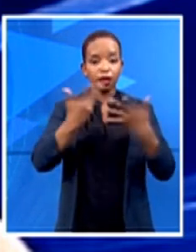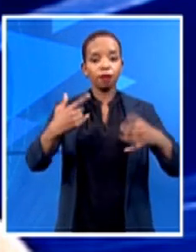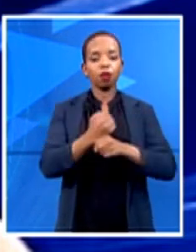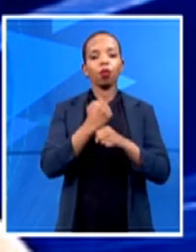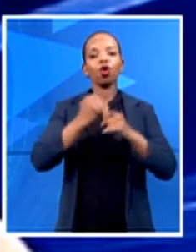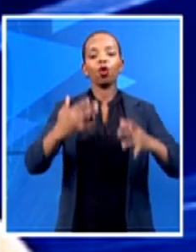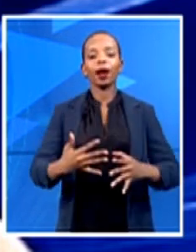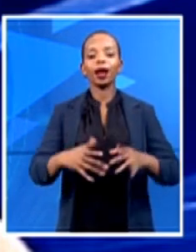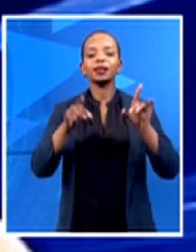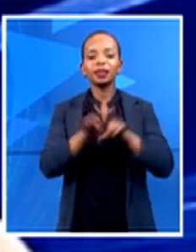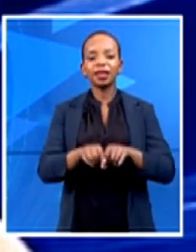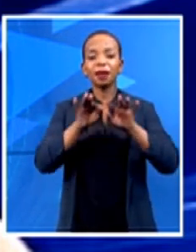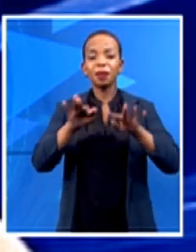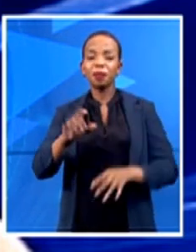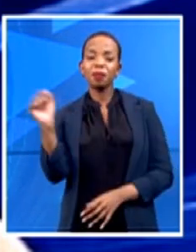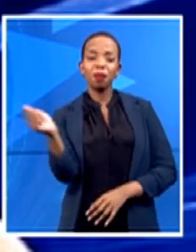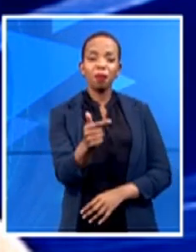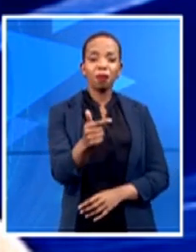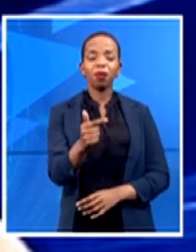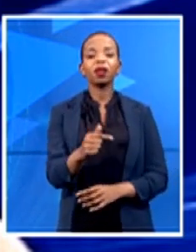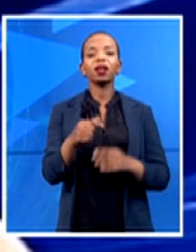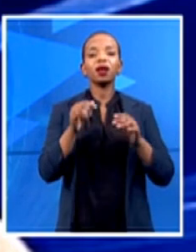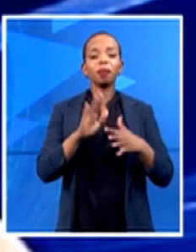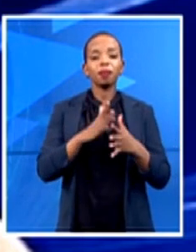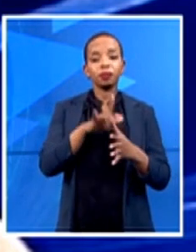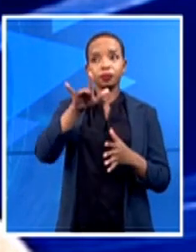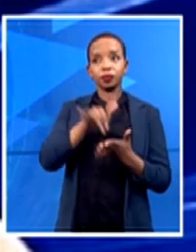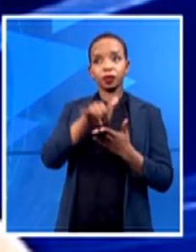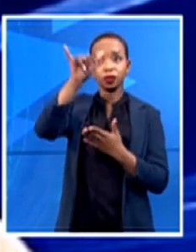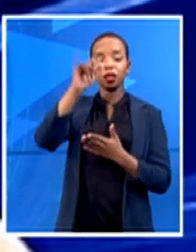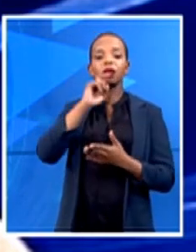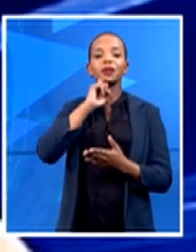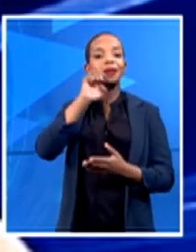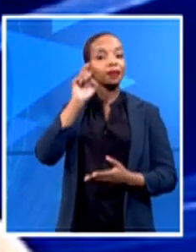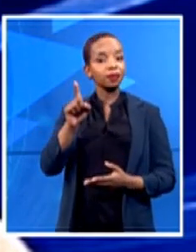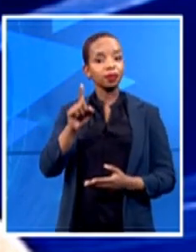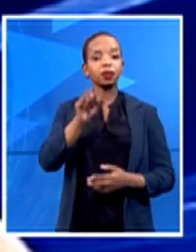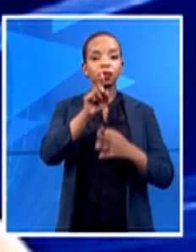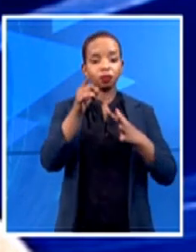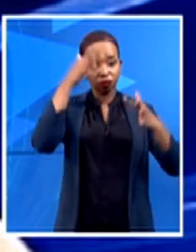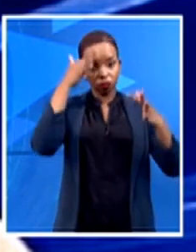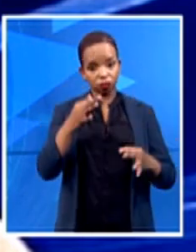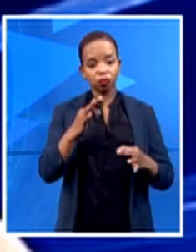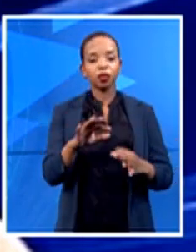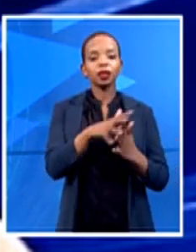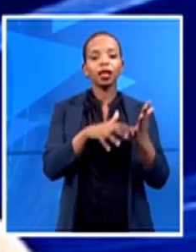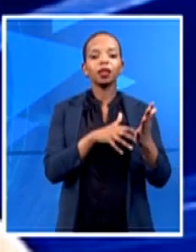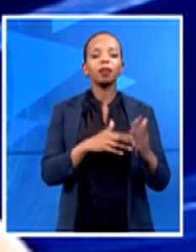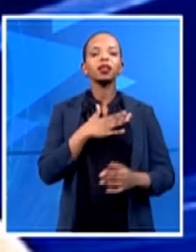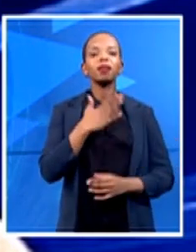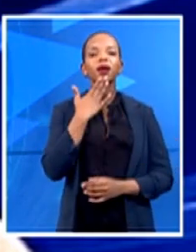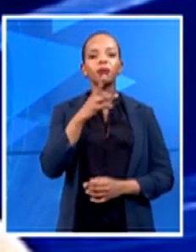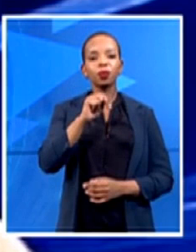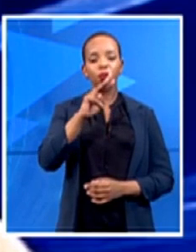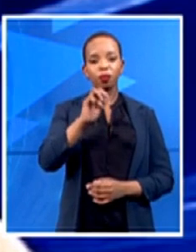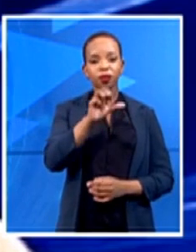SAA. This statement was issued on behalf of NUMSA and SACA by Irvin Jim, NUMSA General Secretary, as well as